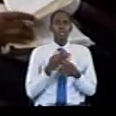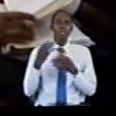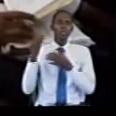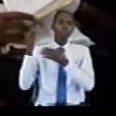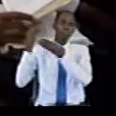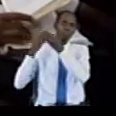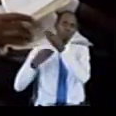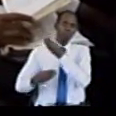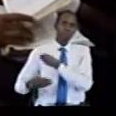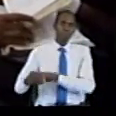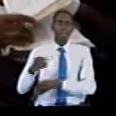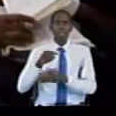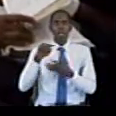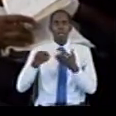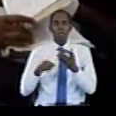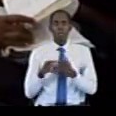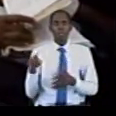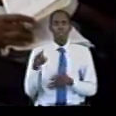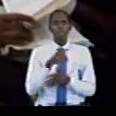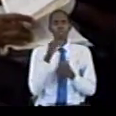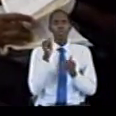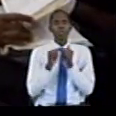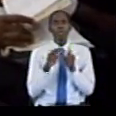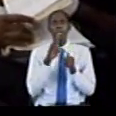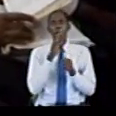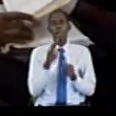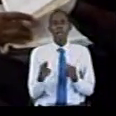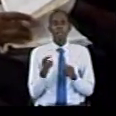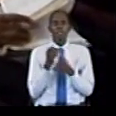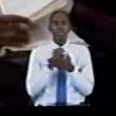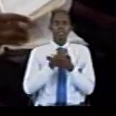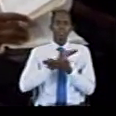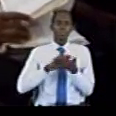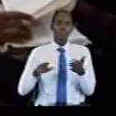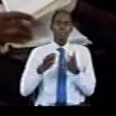them which are sanctified by faith